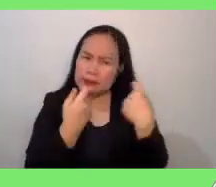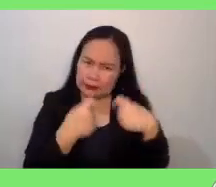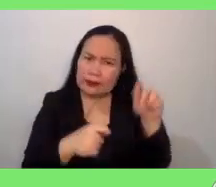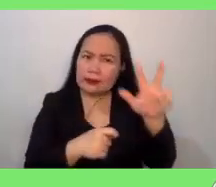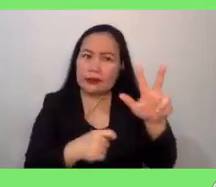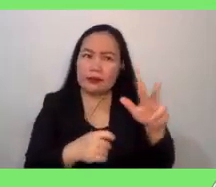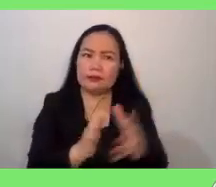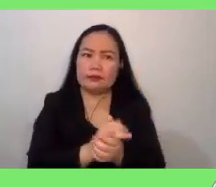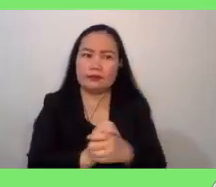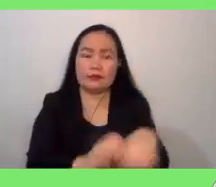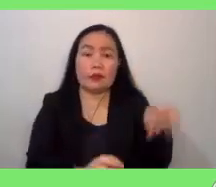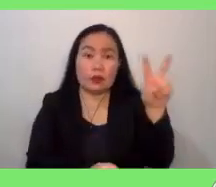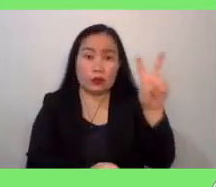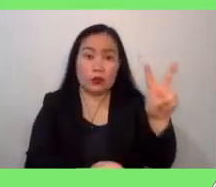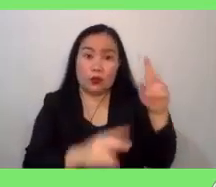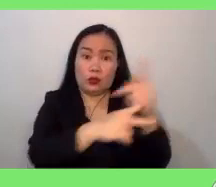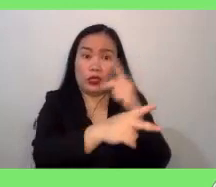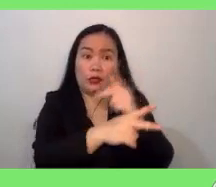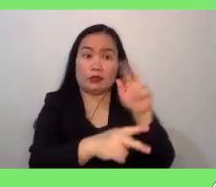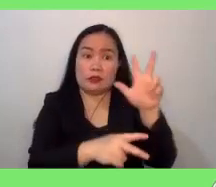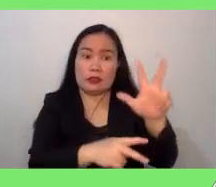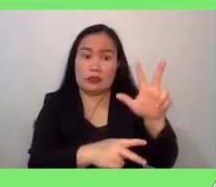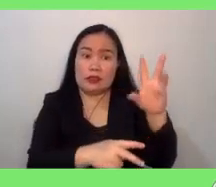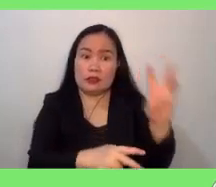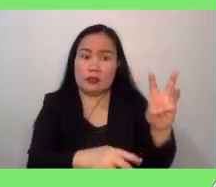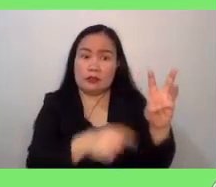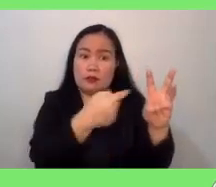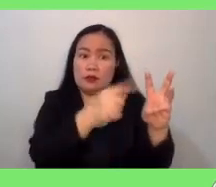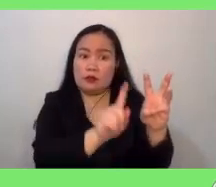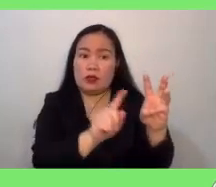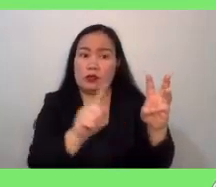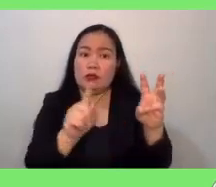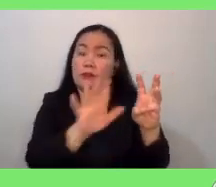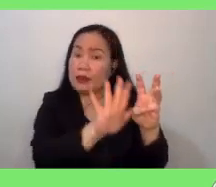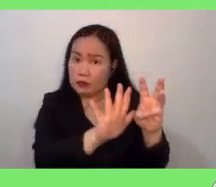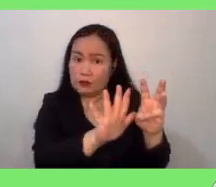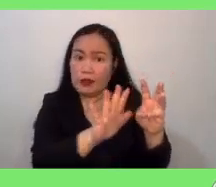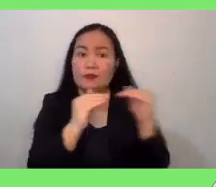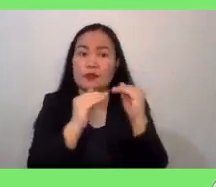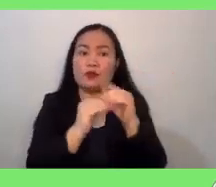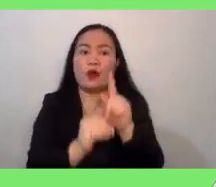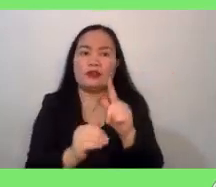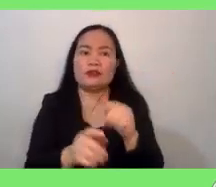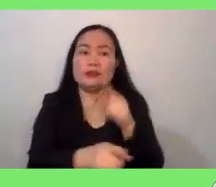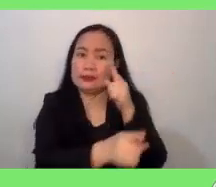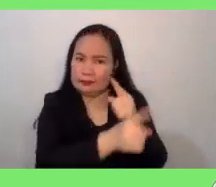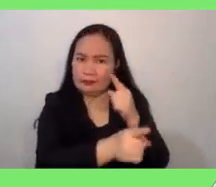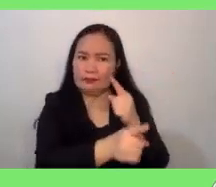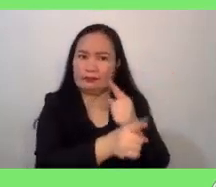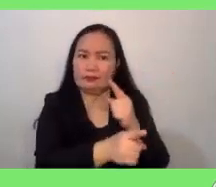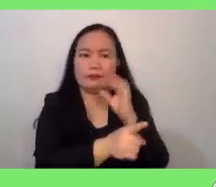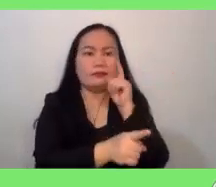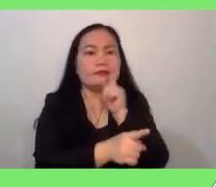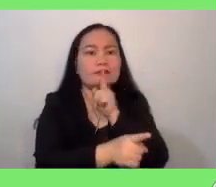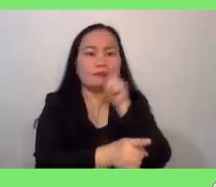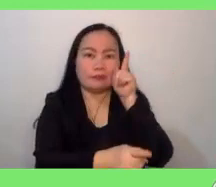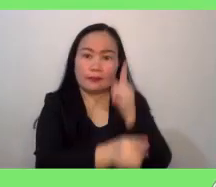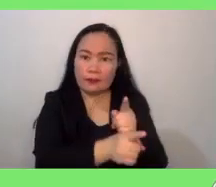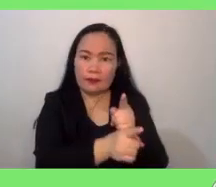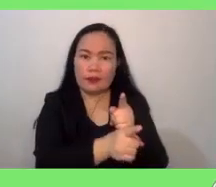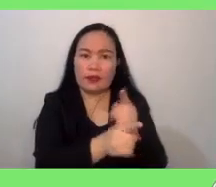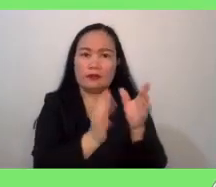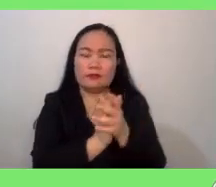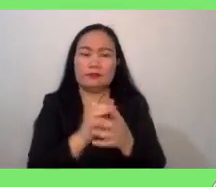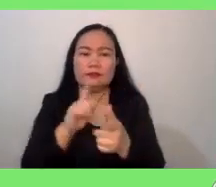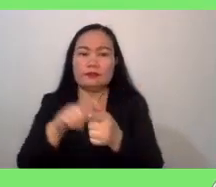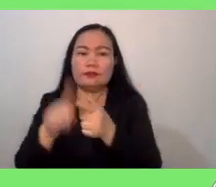3. Okay, try natin si 3. 2 times 3, that is 6, minus 5, so that is 1. 1 is equal to 1, this is